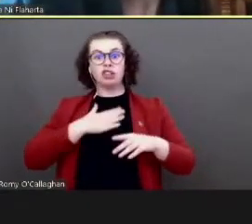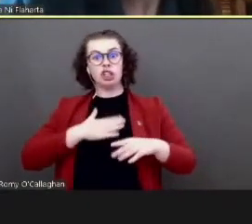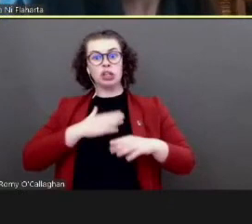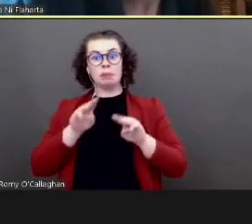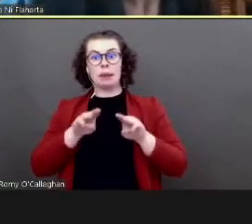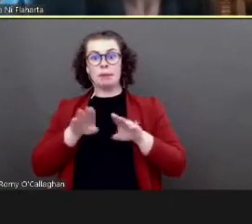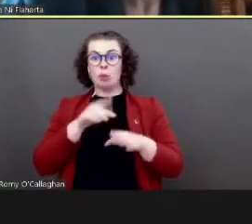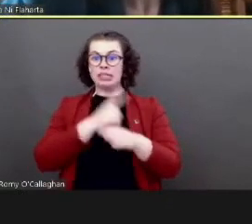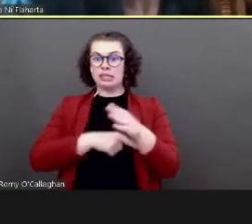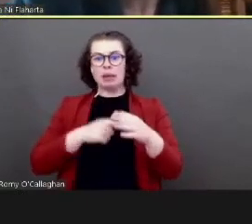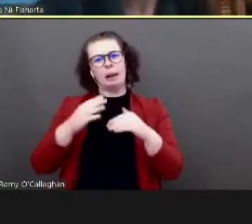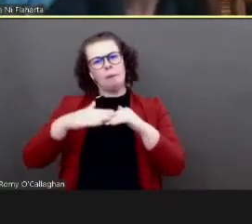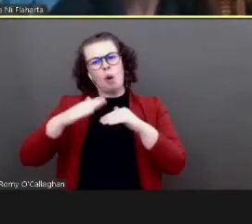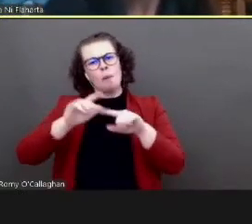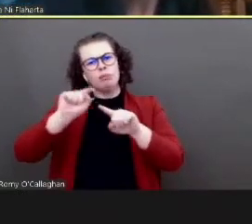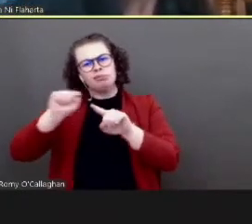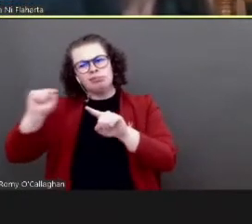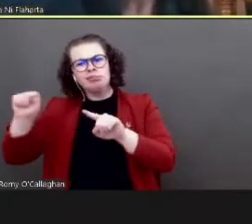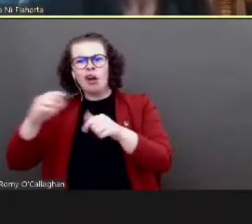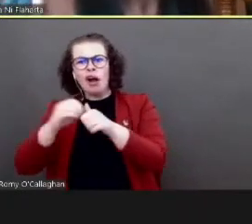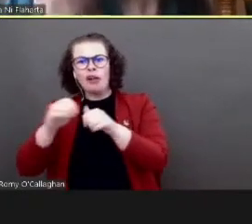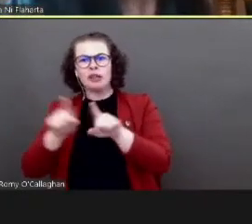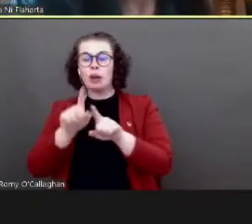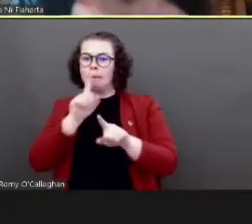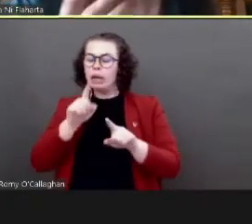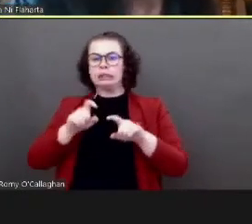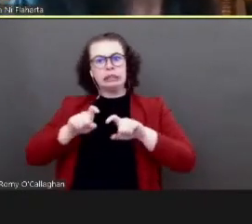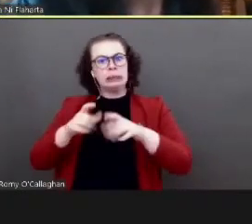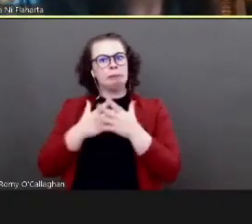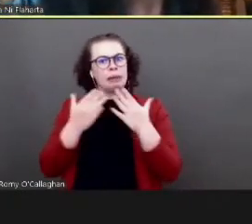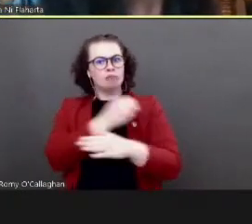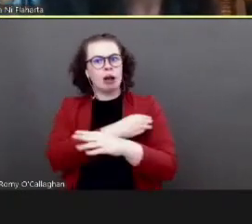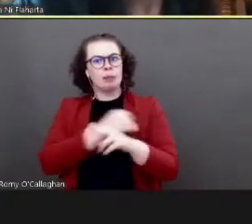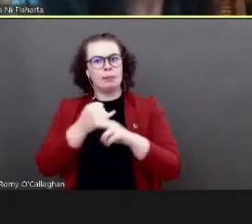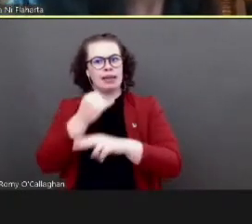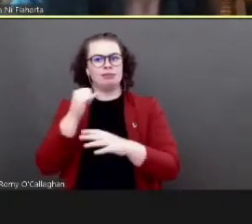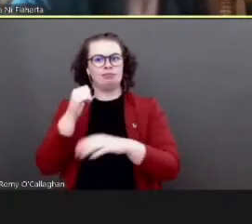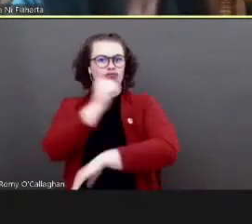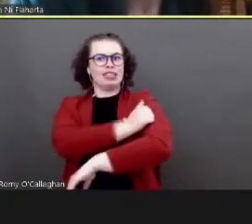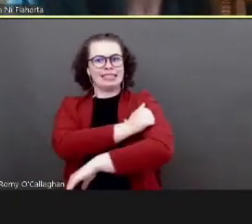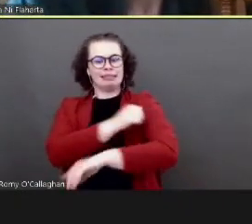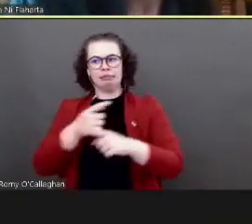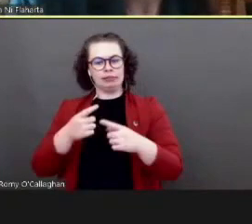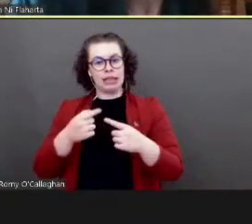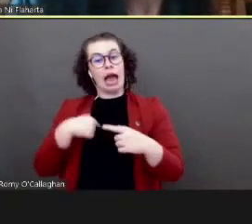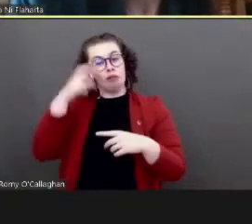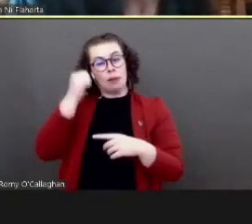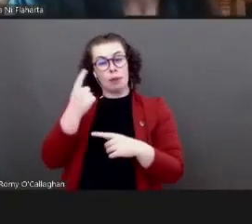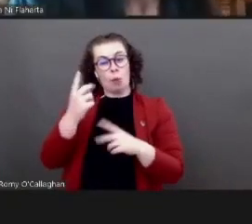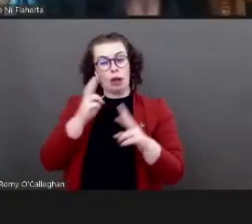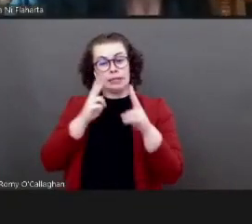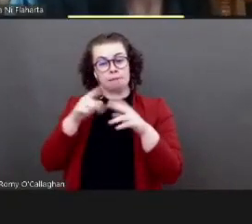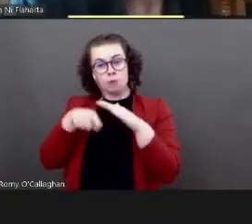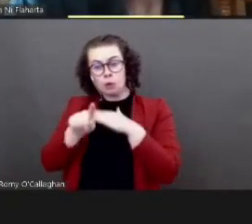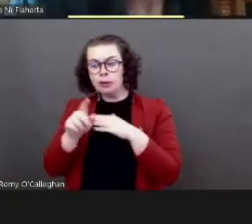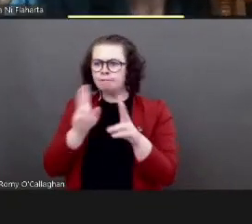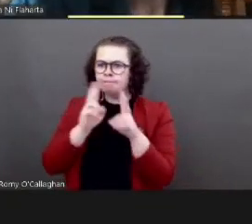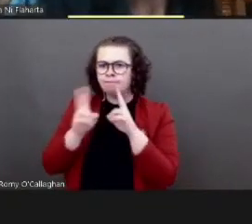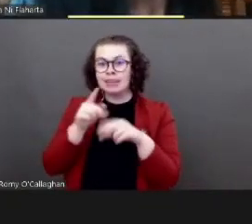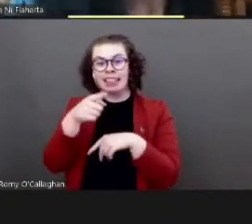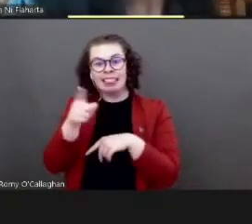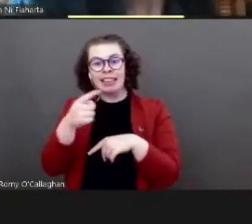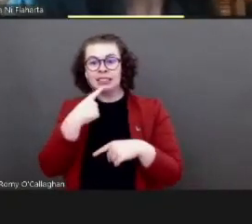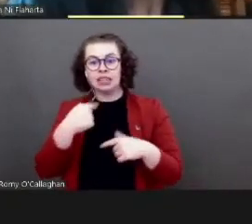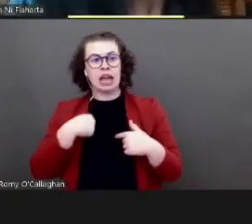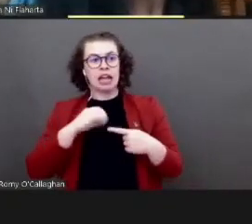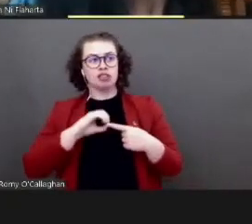but it's been significant. And again, I can remember specifically sitting in that one interview where someone highlighted that they